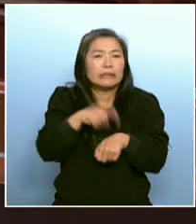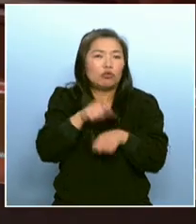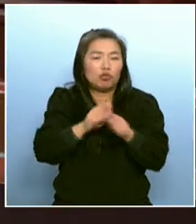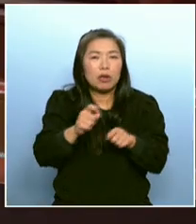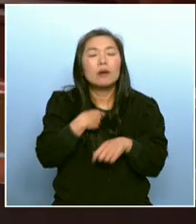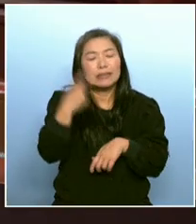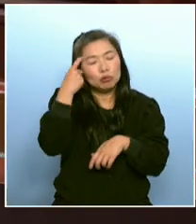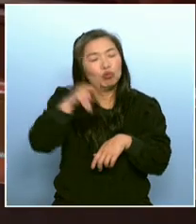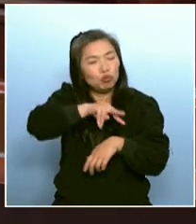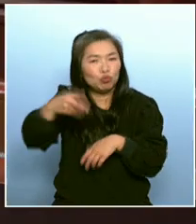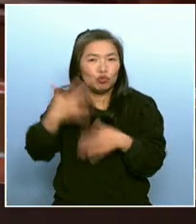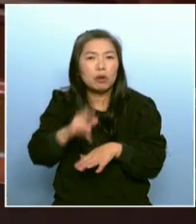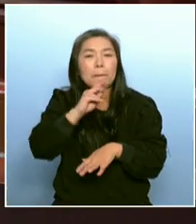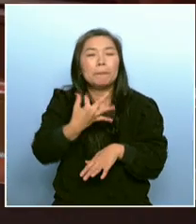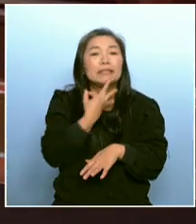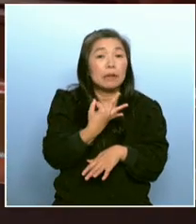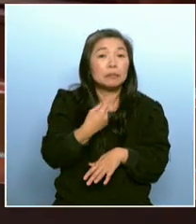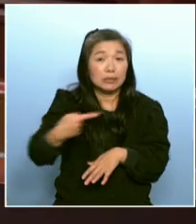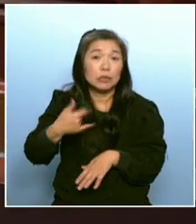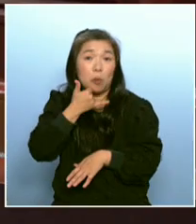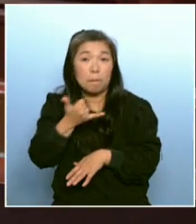ability to move up the social ladder.